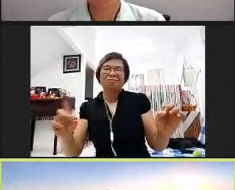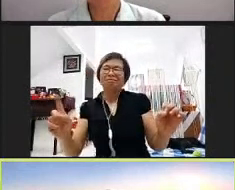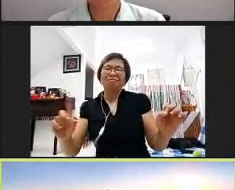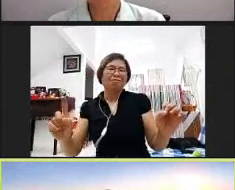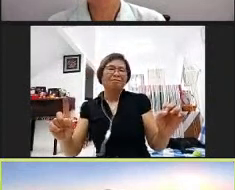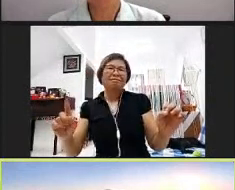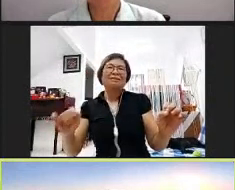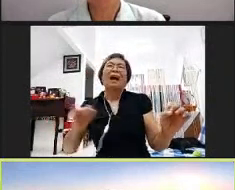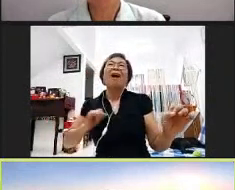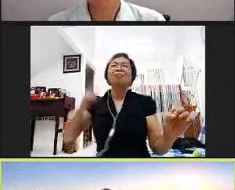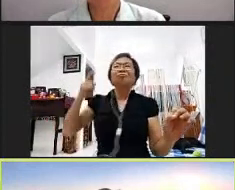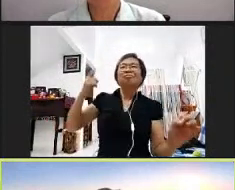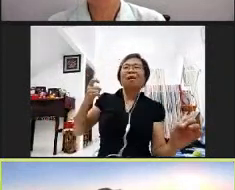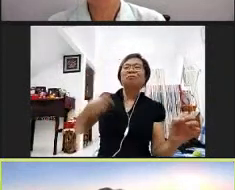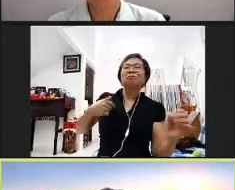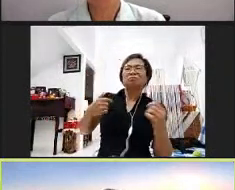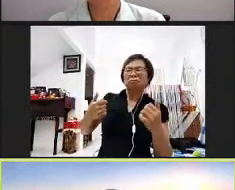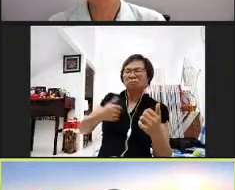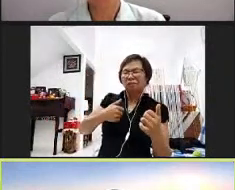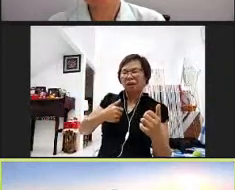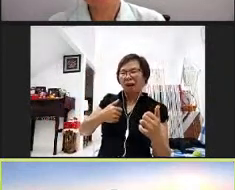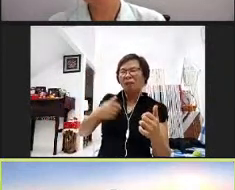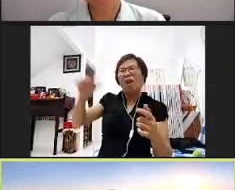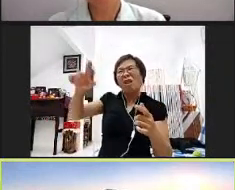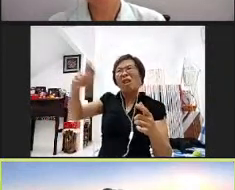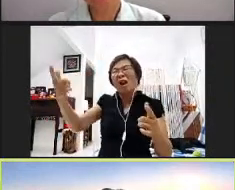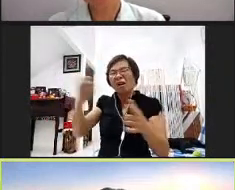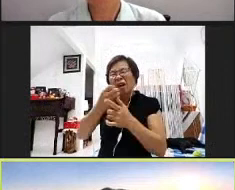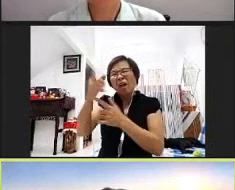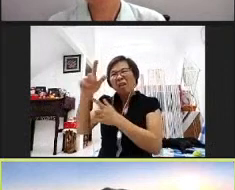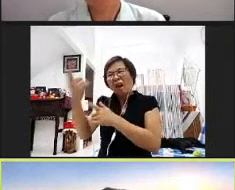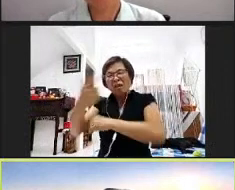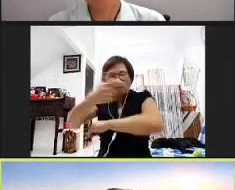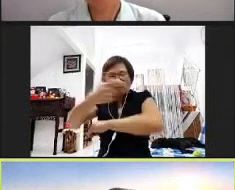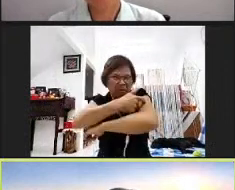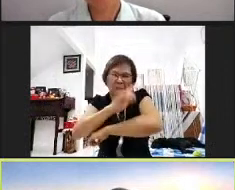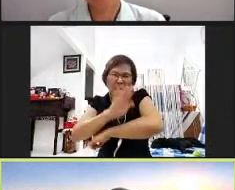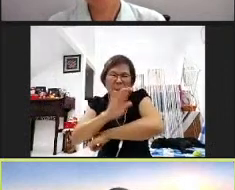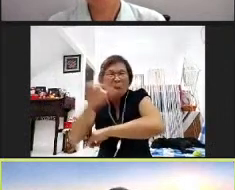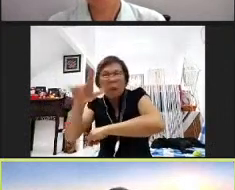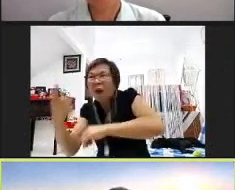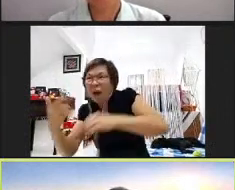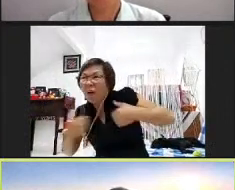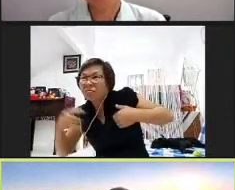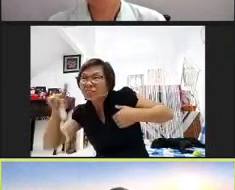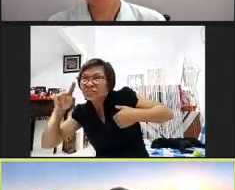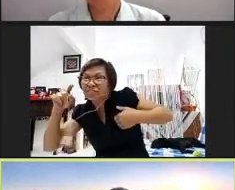ask ourselves, are there any alternatives besides vaccination?